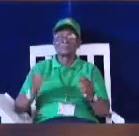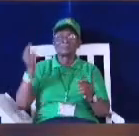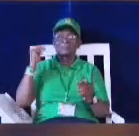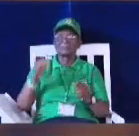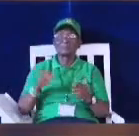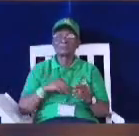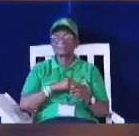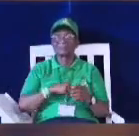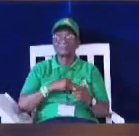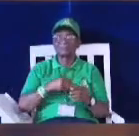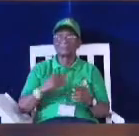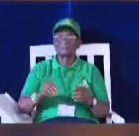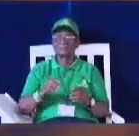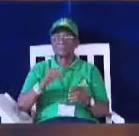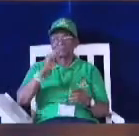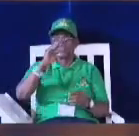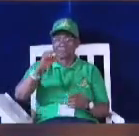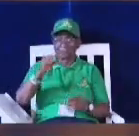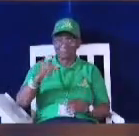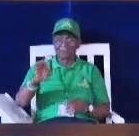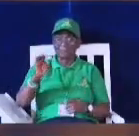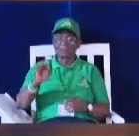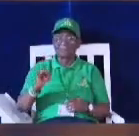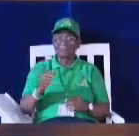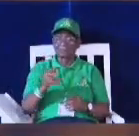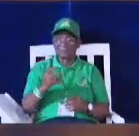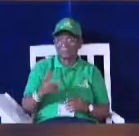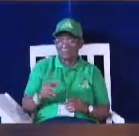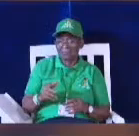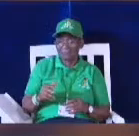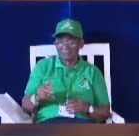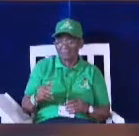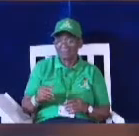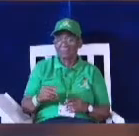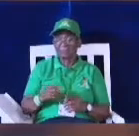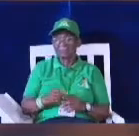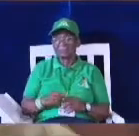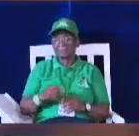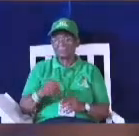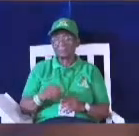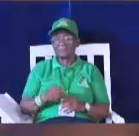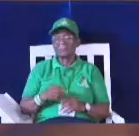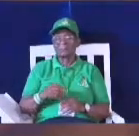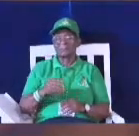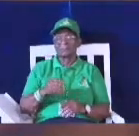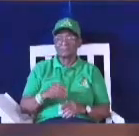Man was paralyzed from neck down. Four people brought him in.